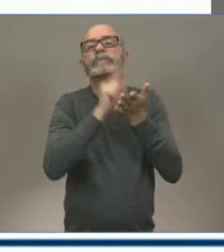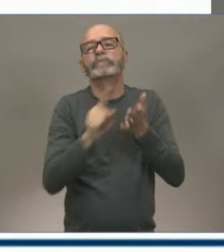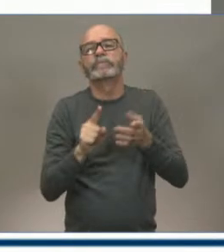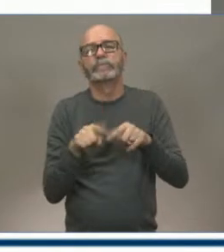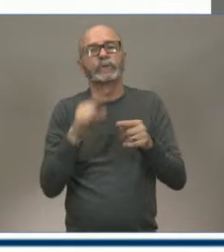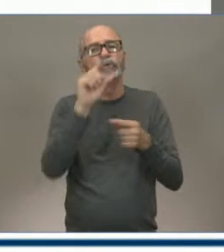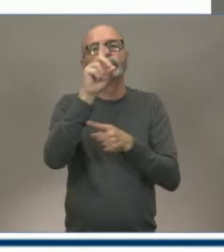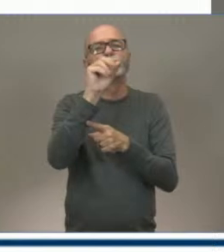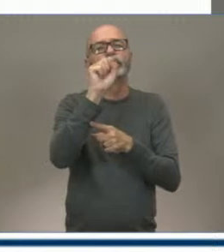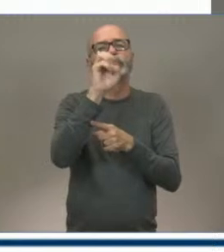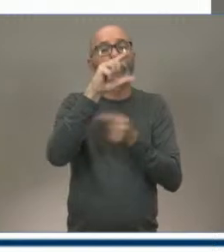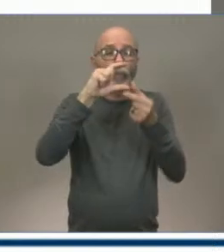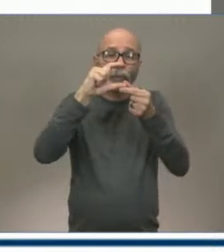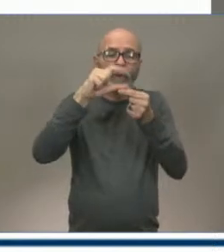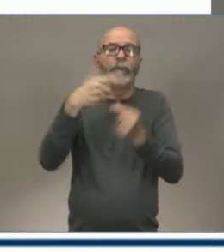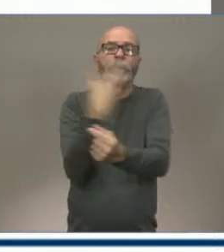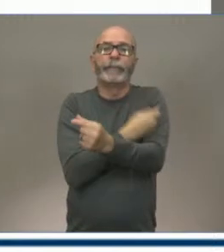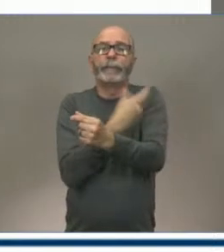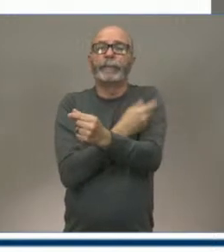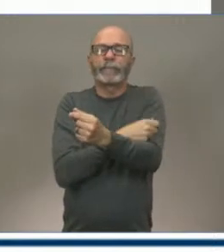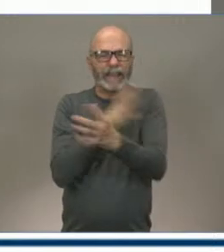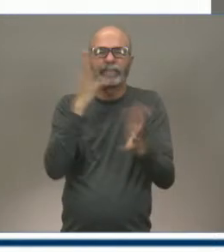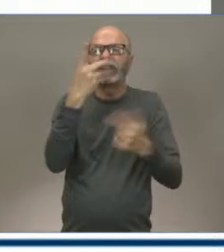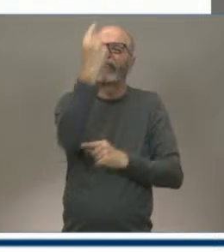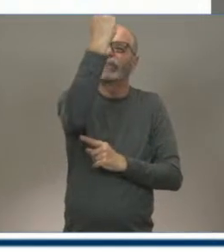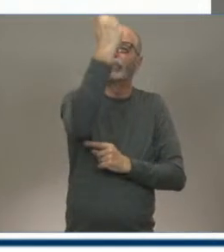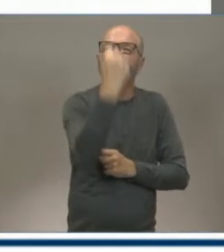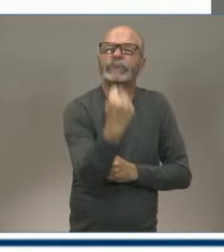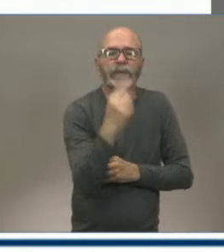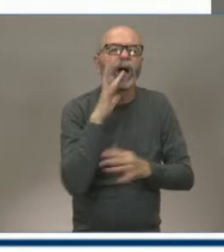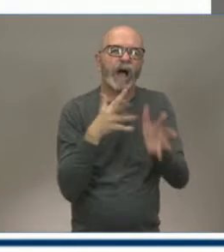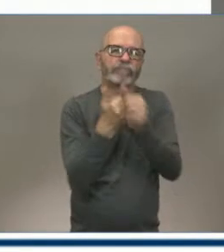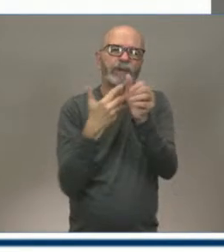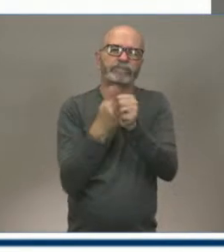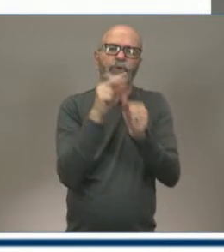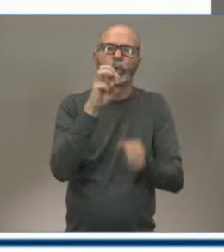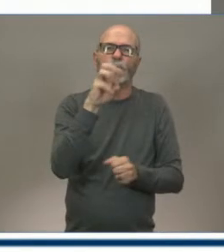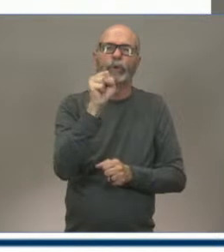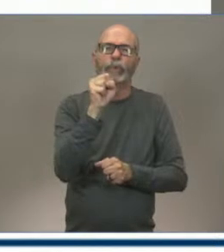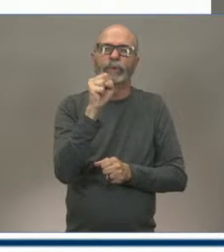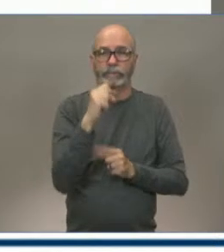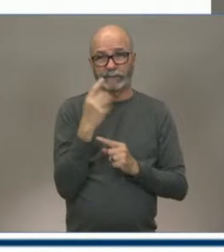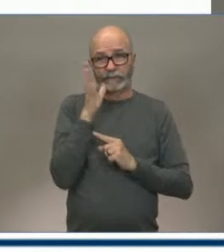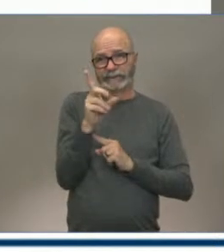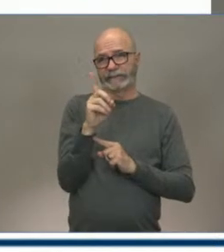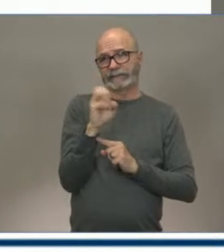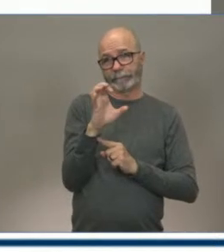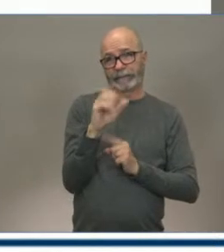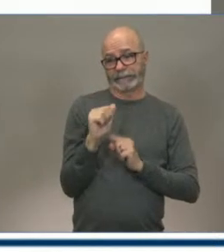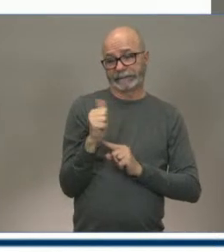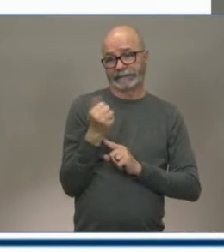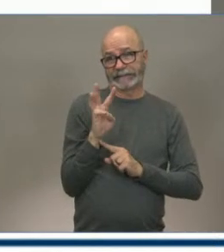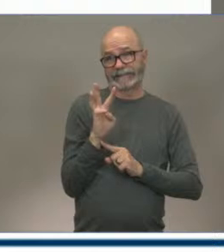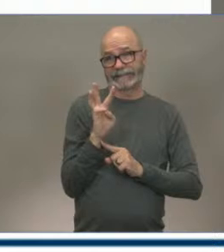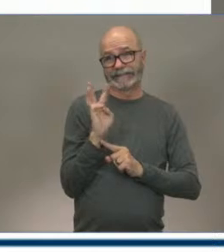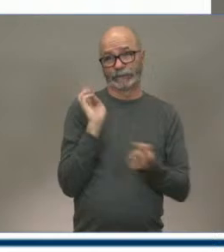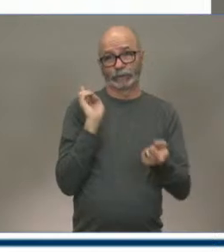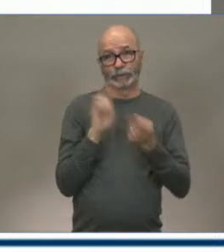Tuesdays. But for today, I can say between December 16th and Tuesday, January 2nd, we have